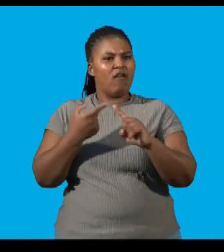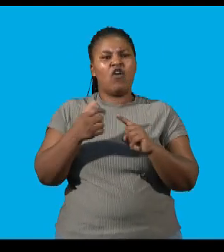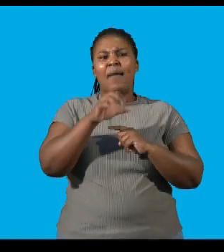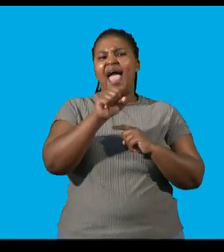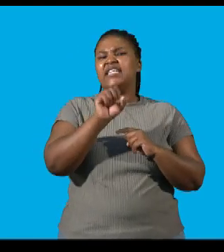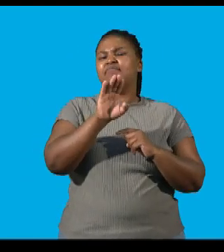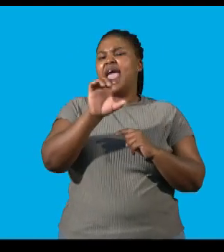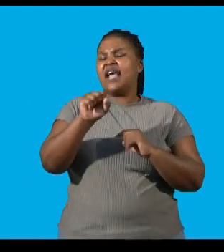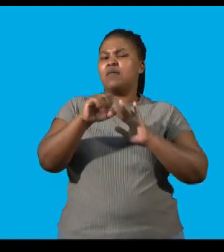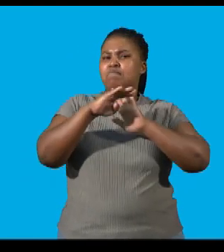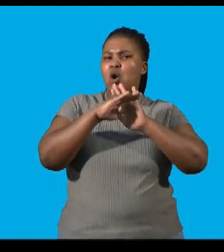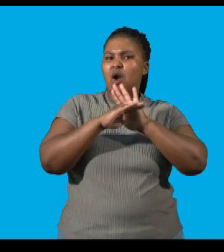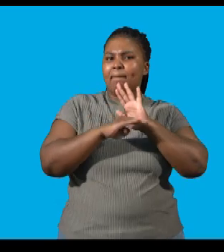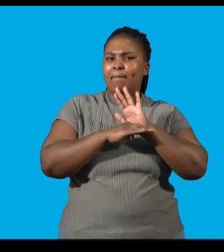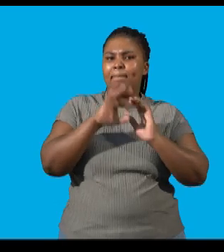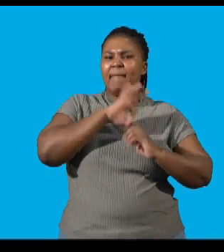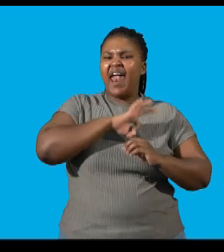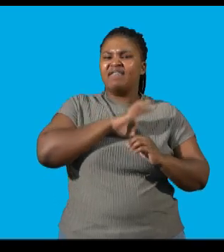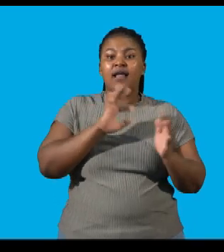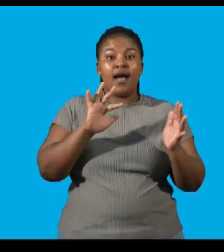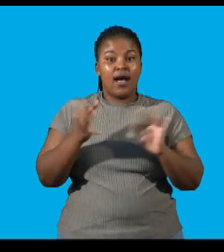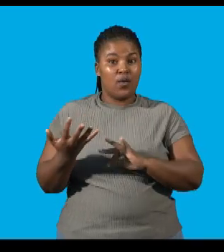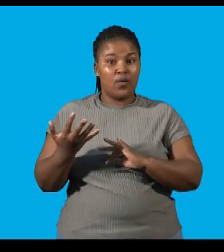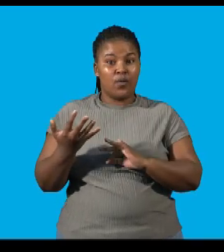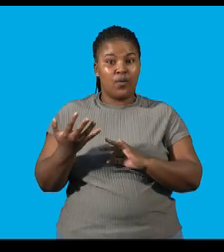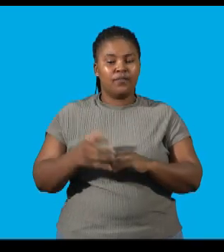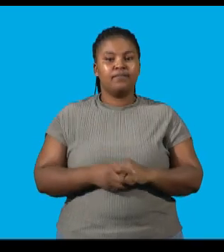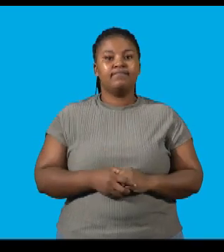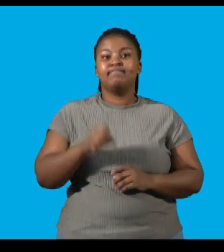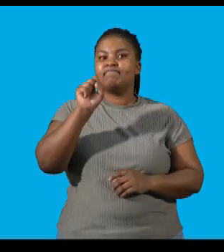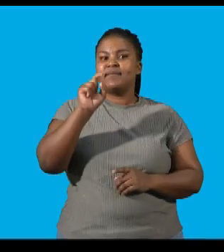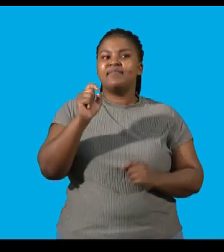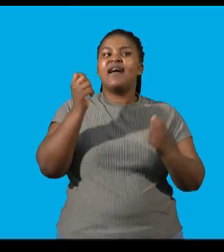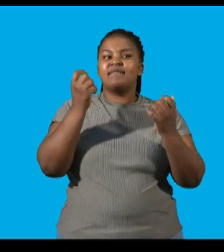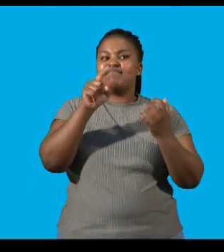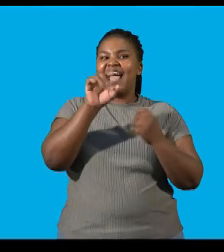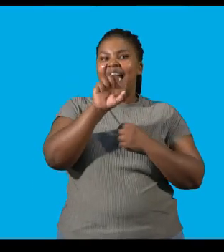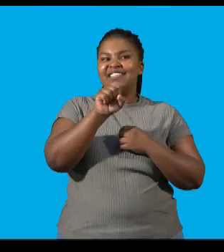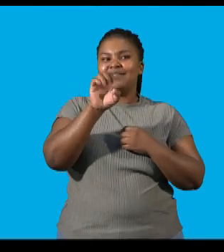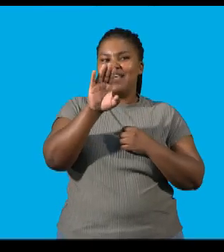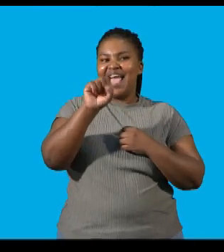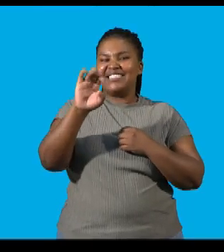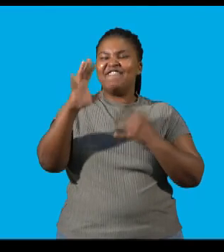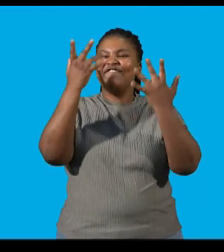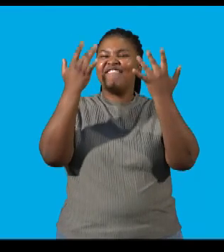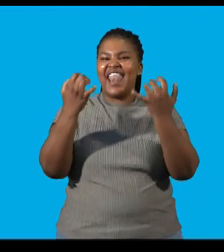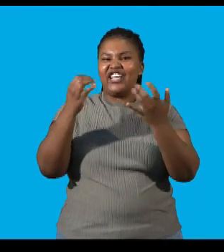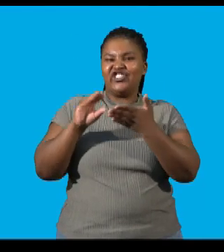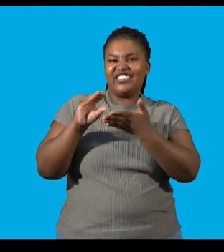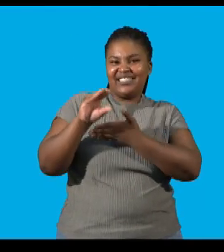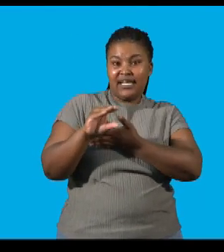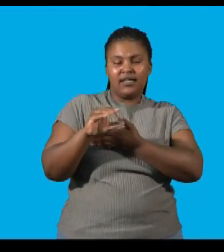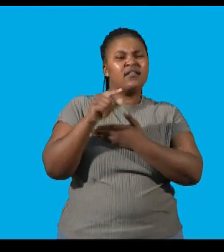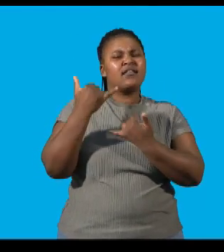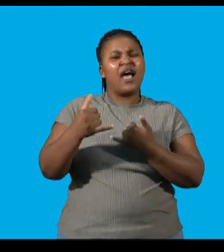the Small Business Support Program? So this is the financial incentive. The question is saying, how